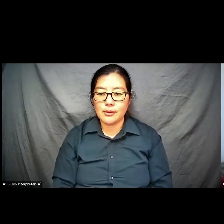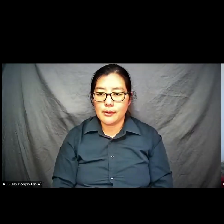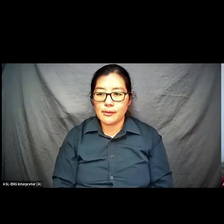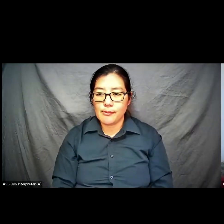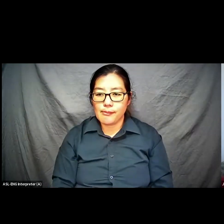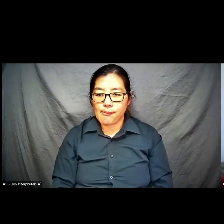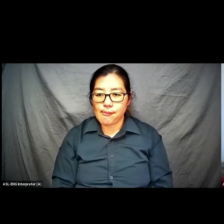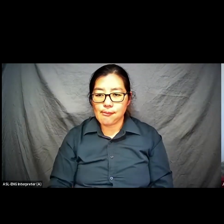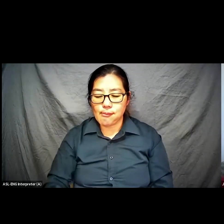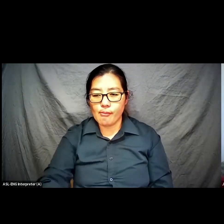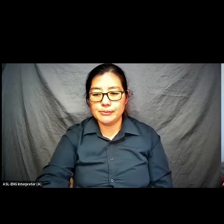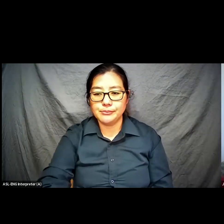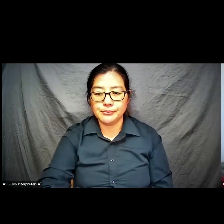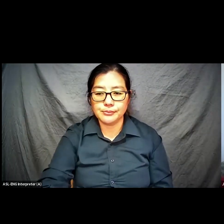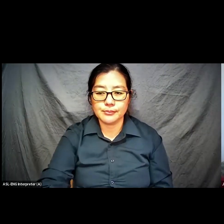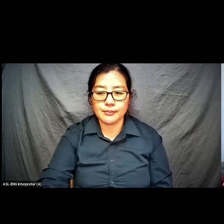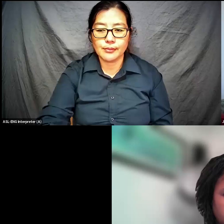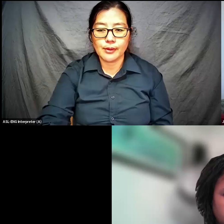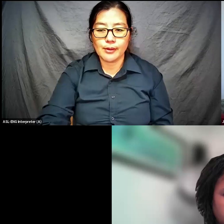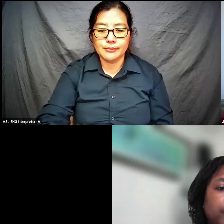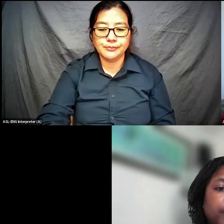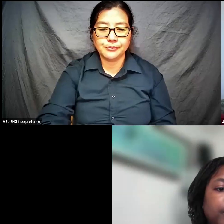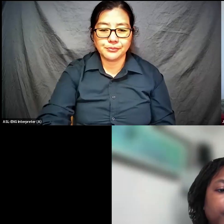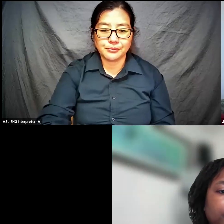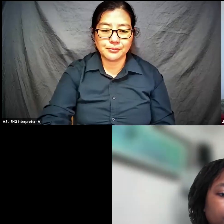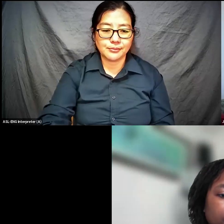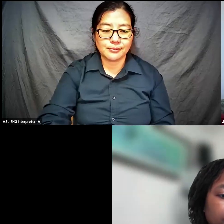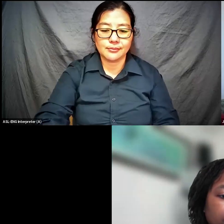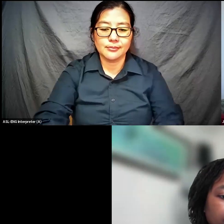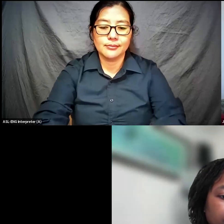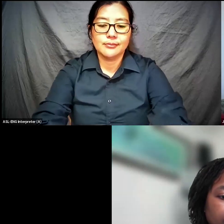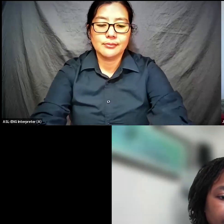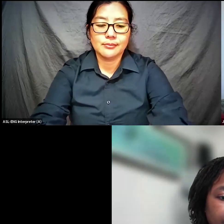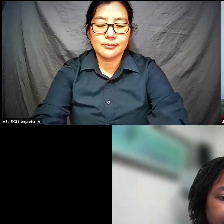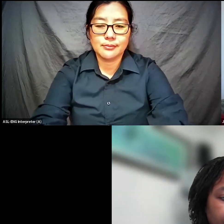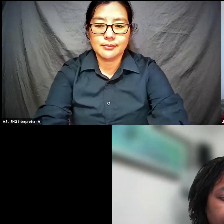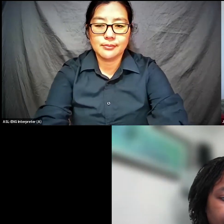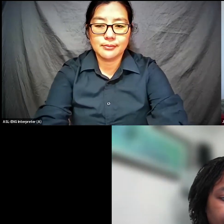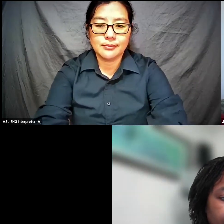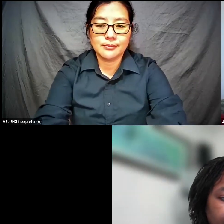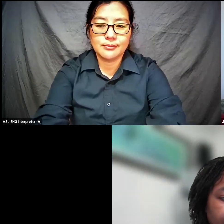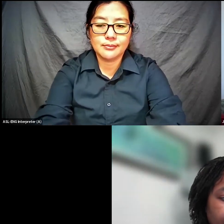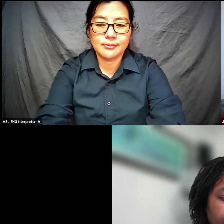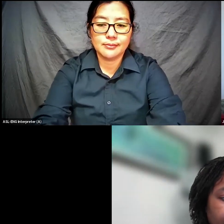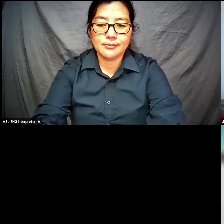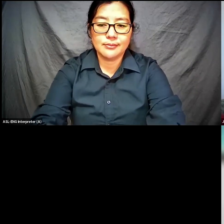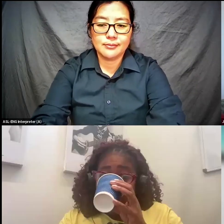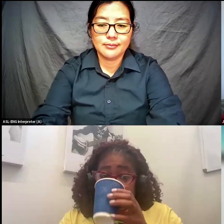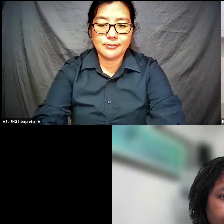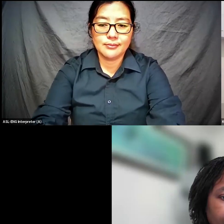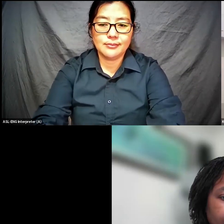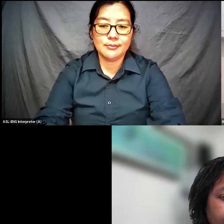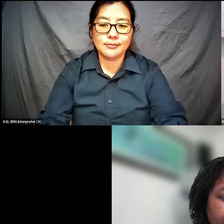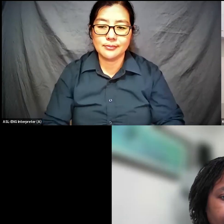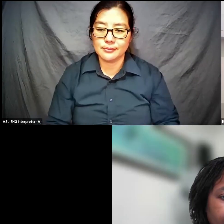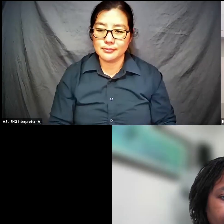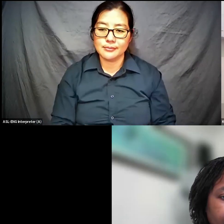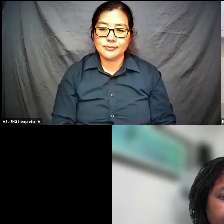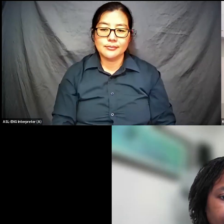and videos of past events and promotions. And this other second screenshot is a screenshot of the